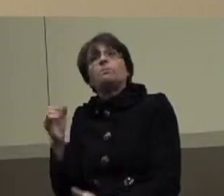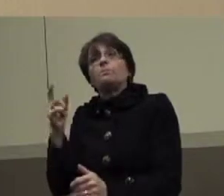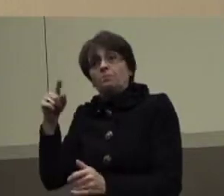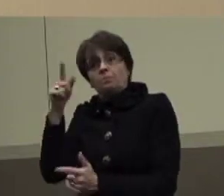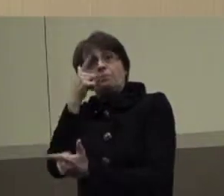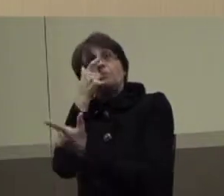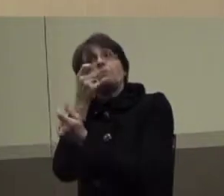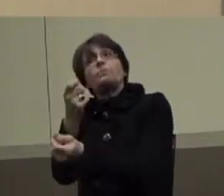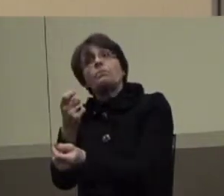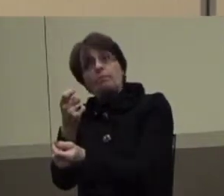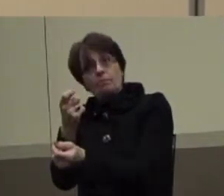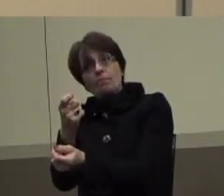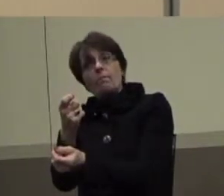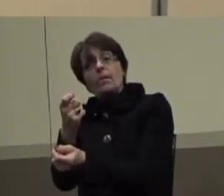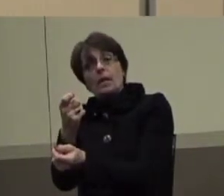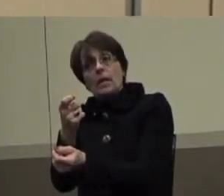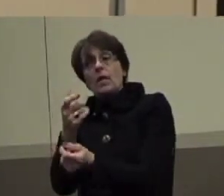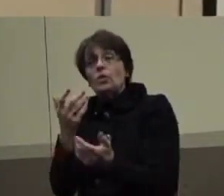interested in that. So